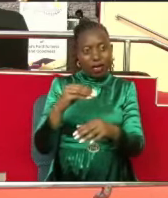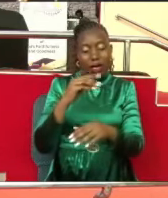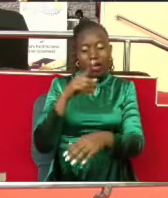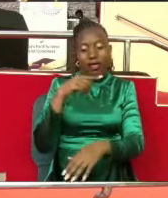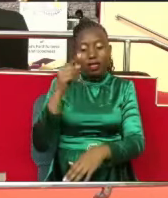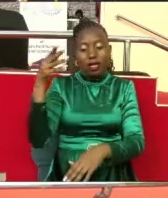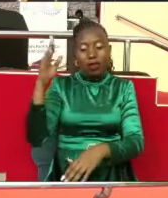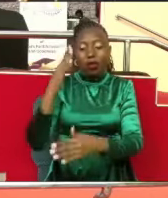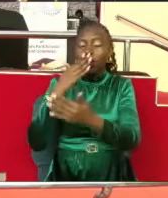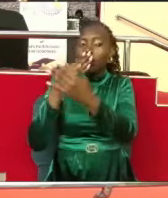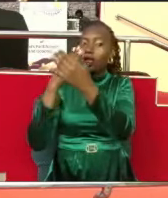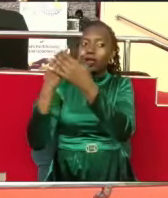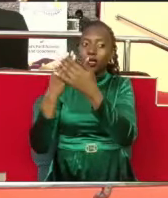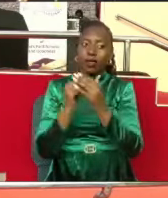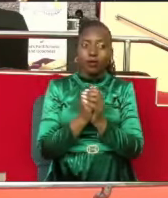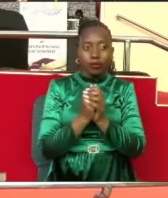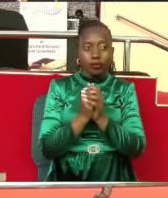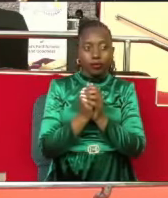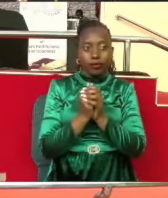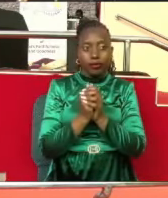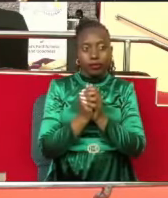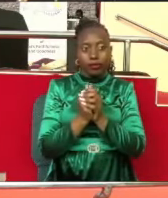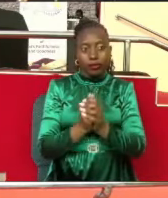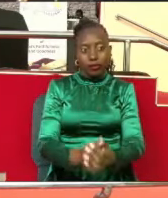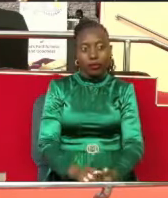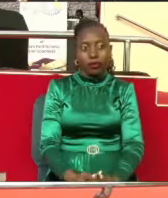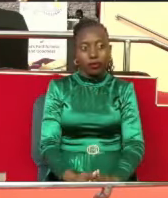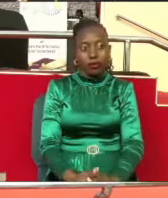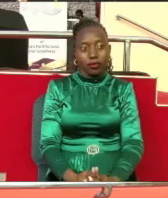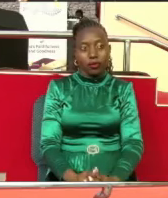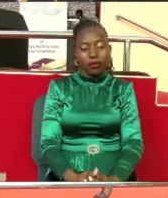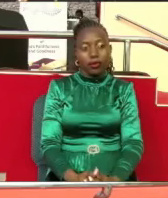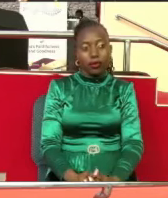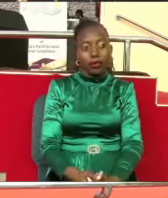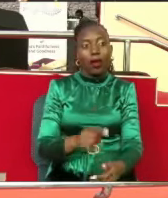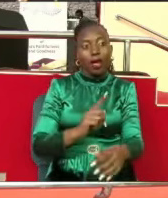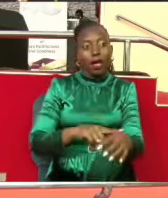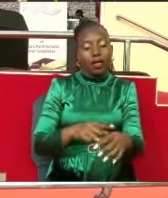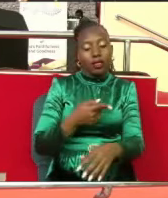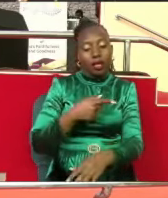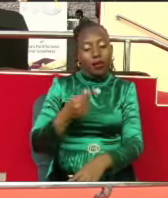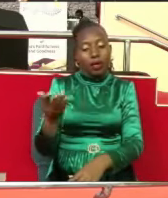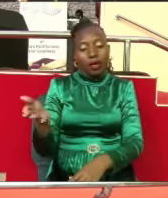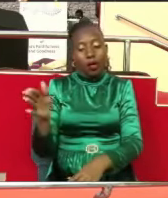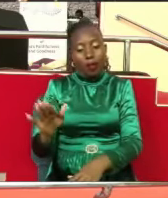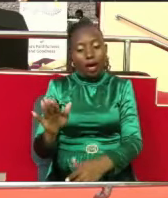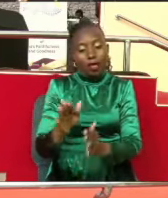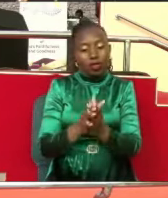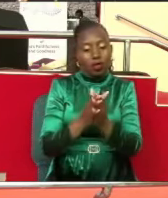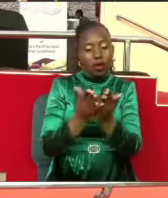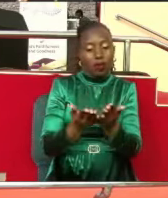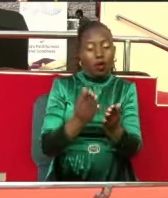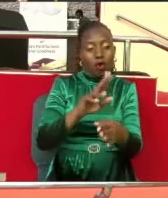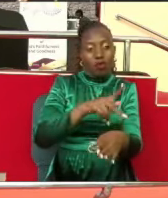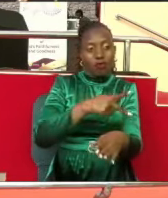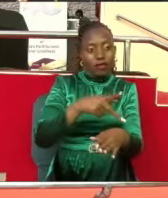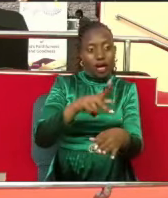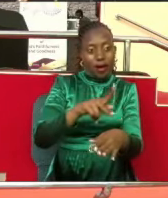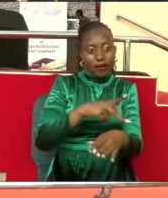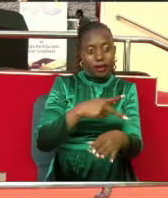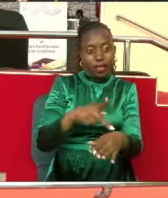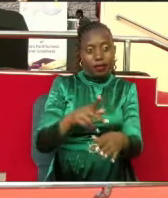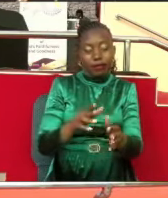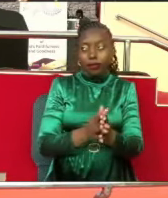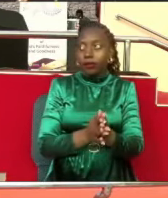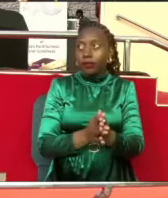nguo mavazi yake na akamwambia Mungu nilikuja uchi kwako na mimi ndio huyu nimekuja tena. As we go back to the book of Psalms. Tunaporudi katika kitabu cha